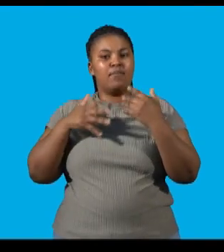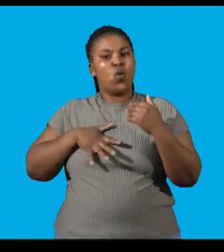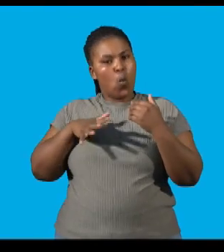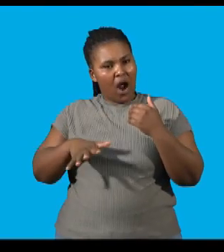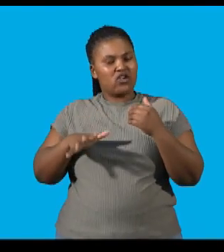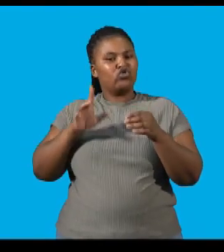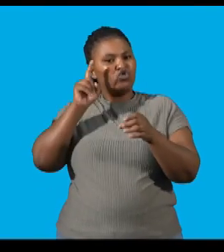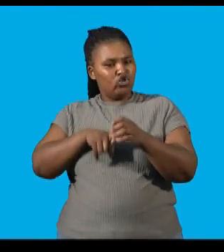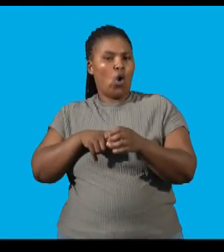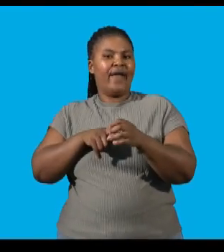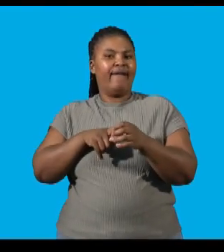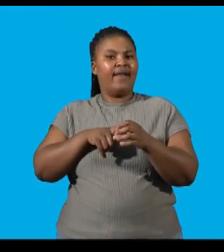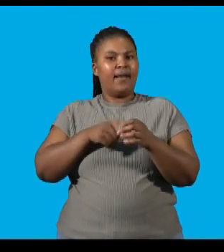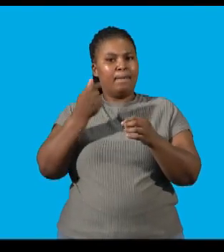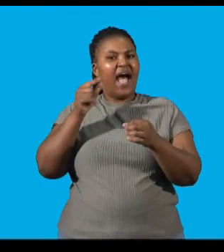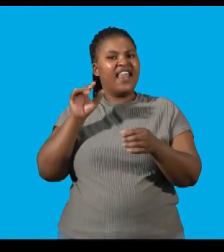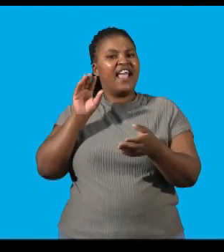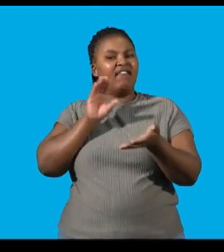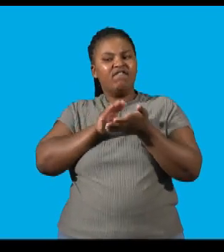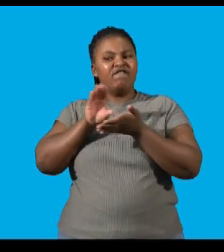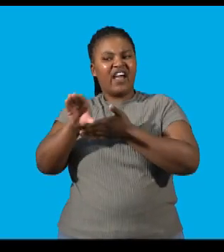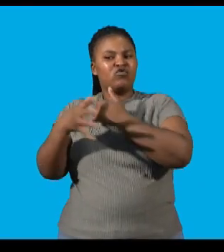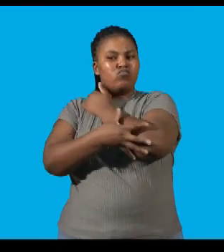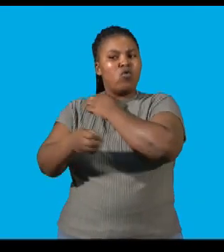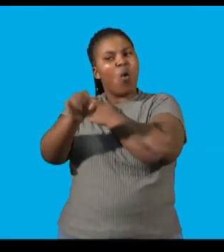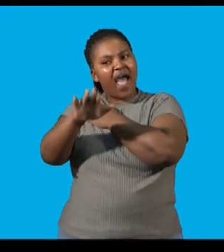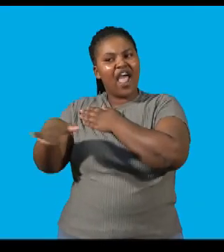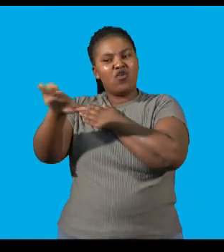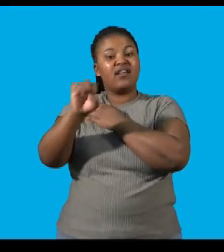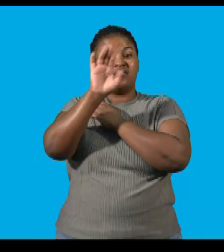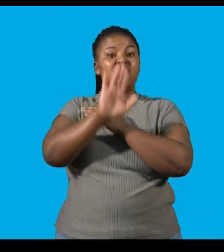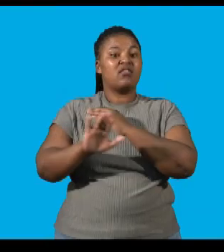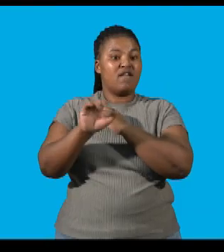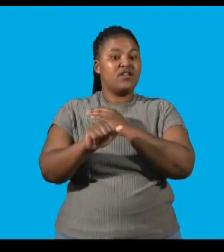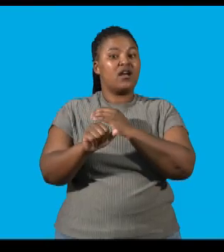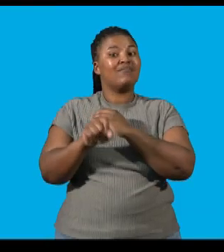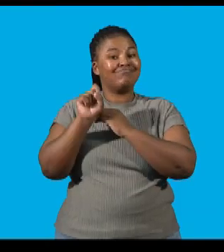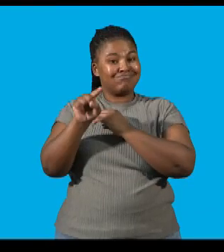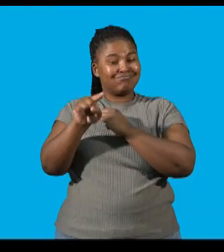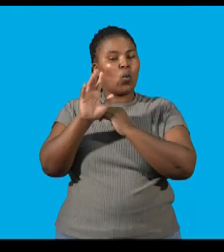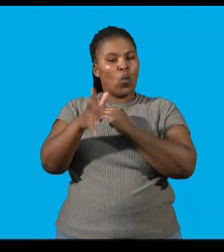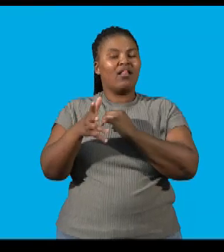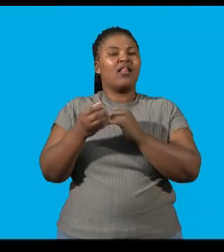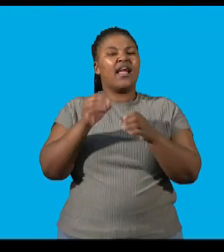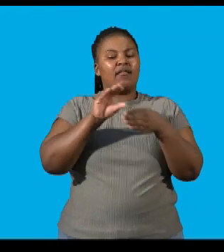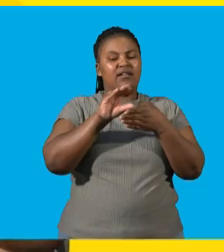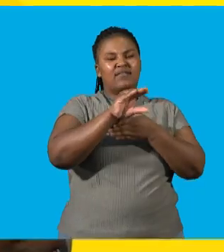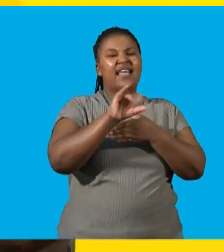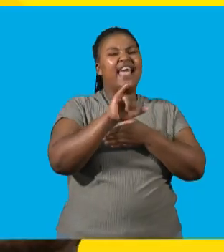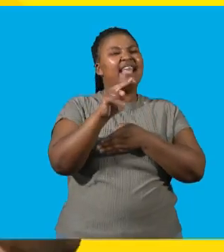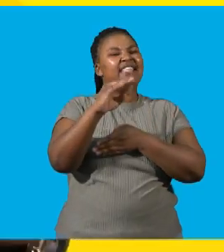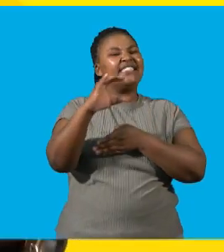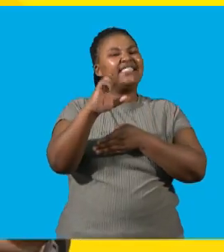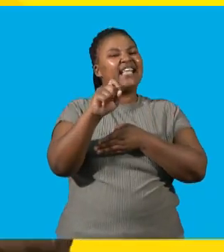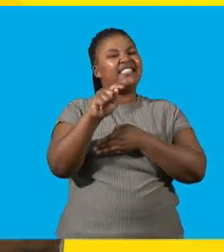want also to come and invest in those poor areas in South Africa. So those will act as incentives that